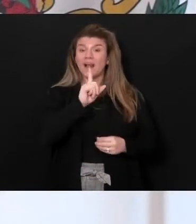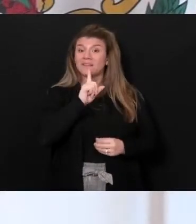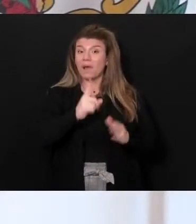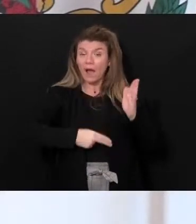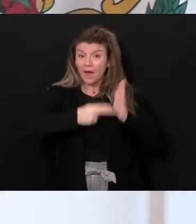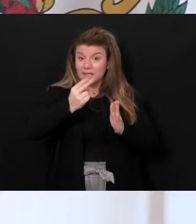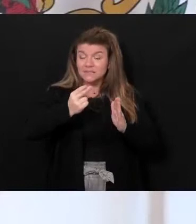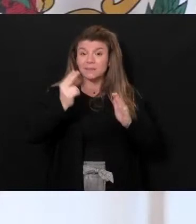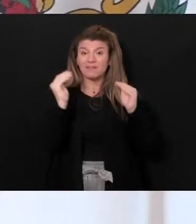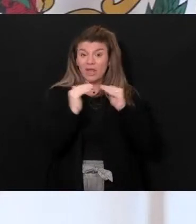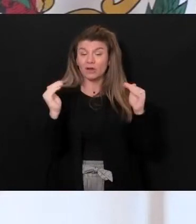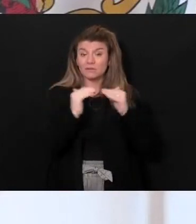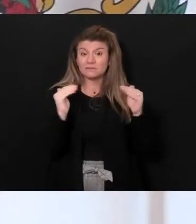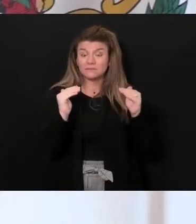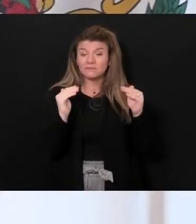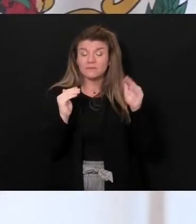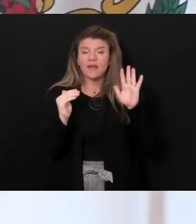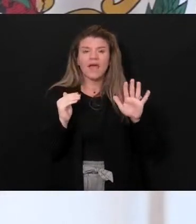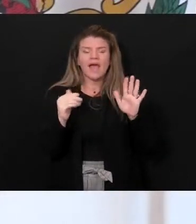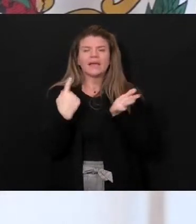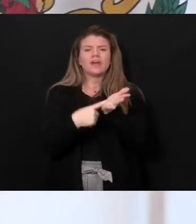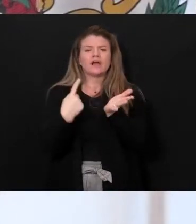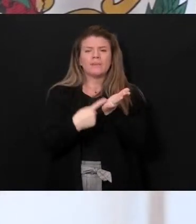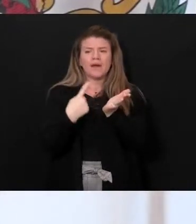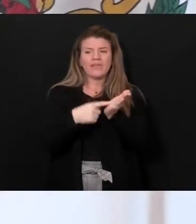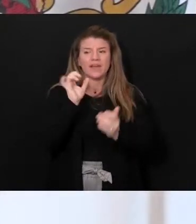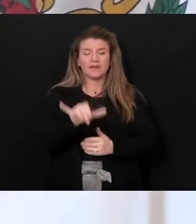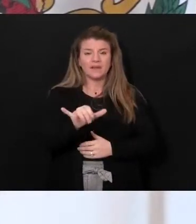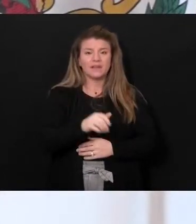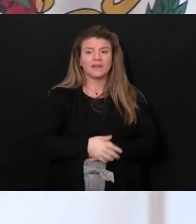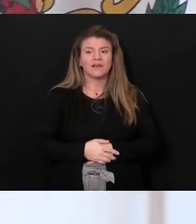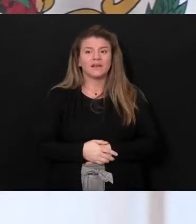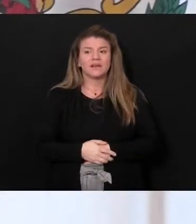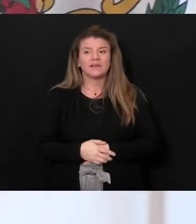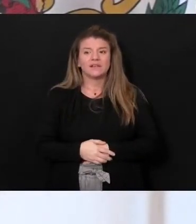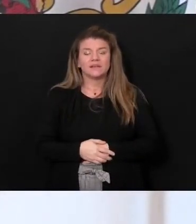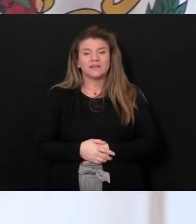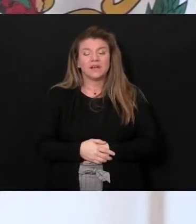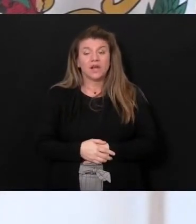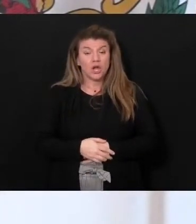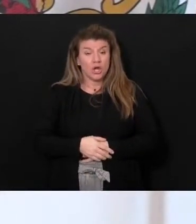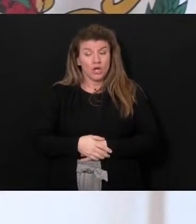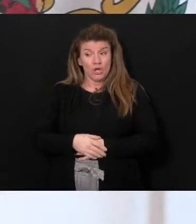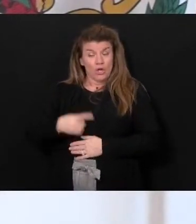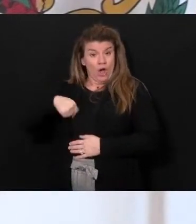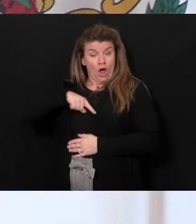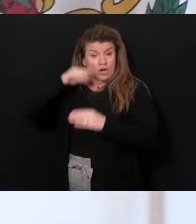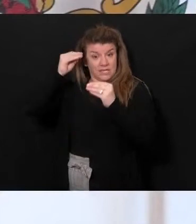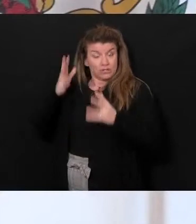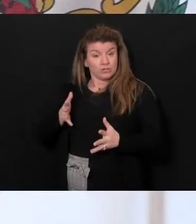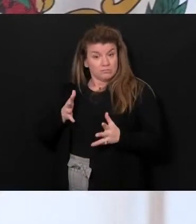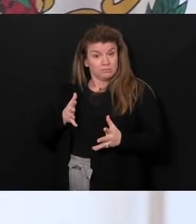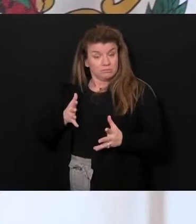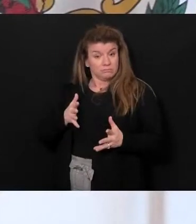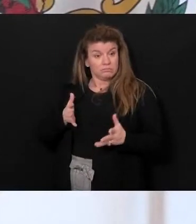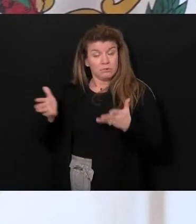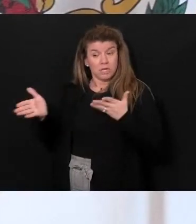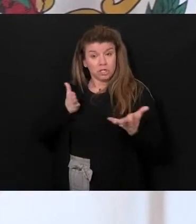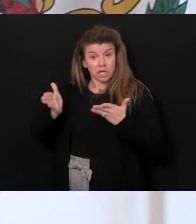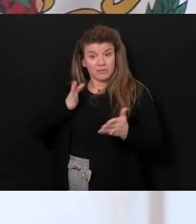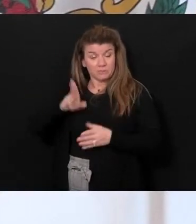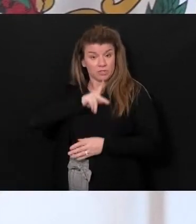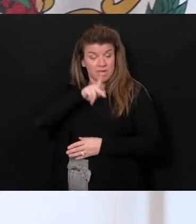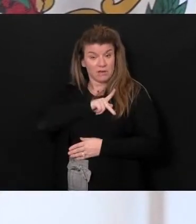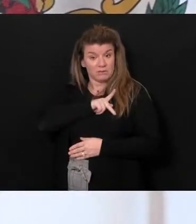and be fair and just talk about it. You know, do our teachers, do our service